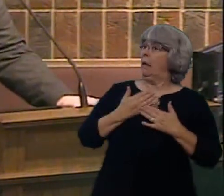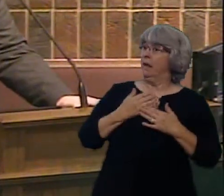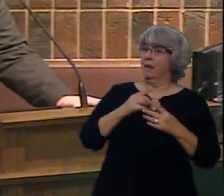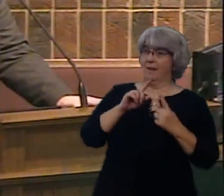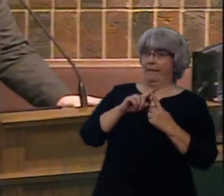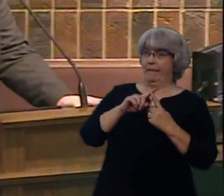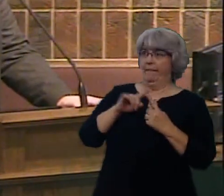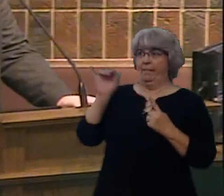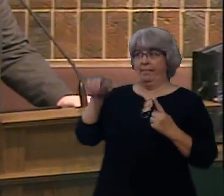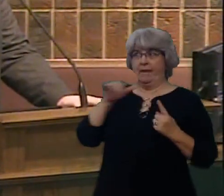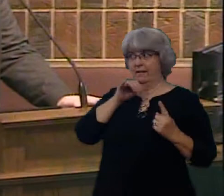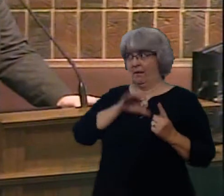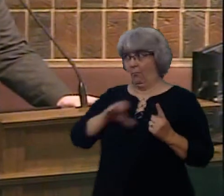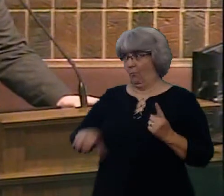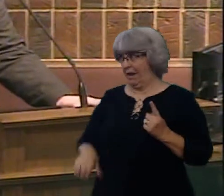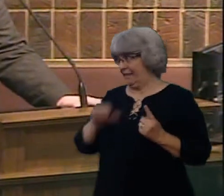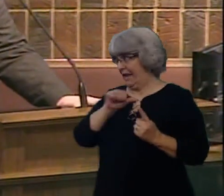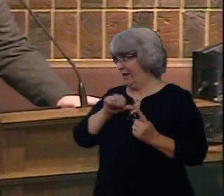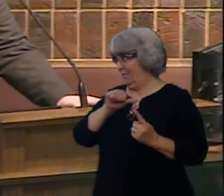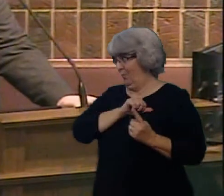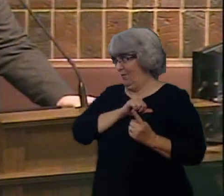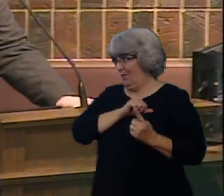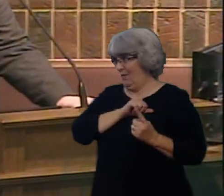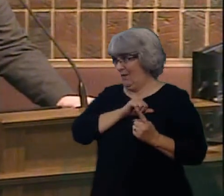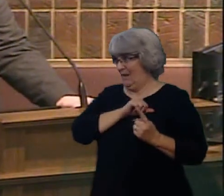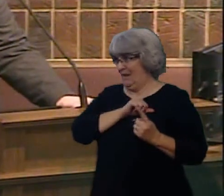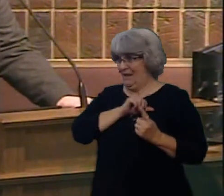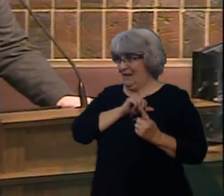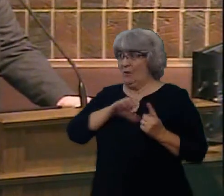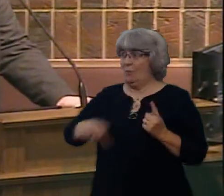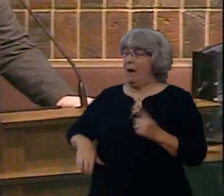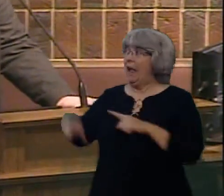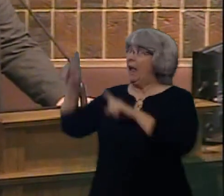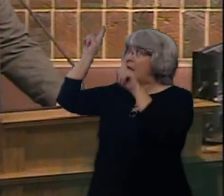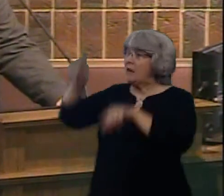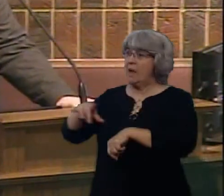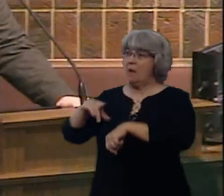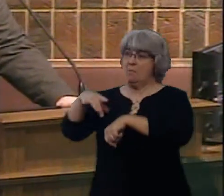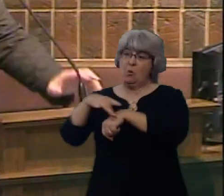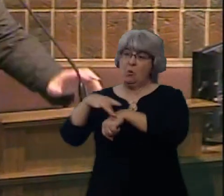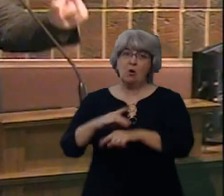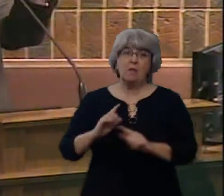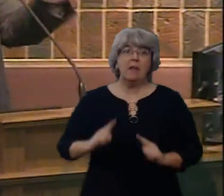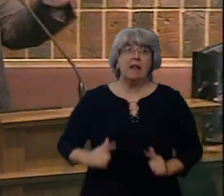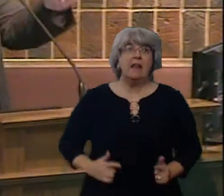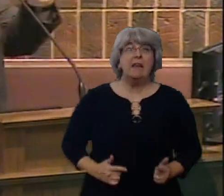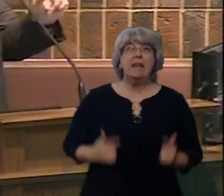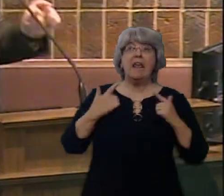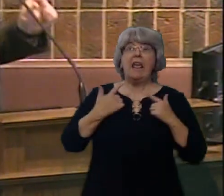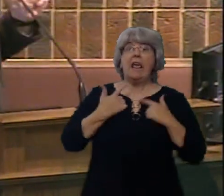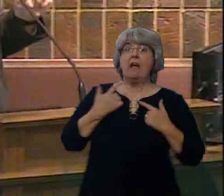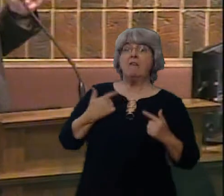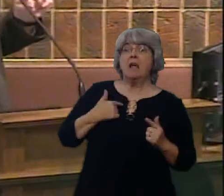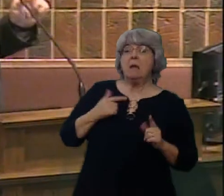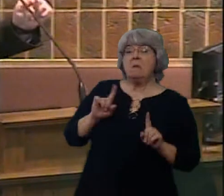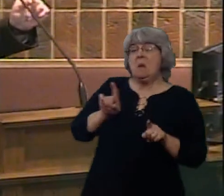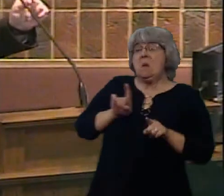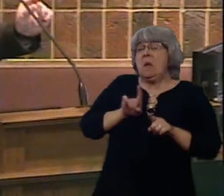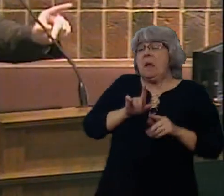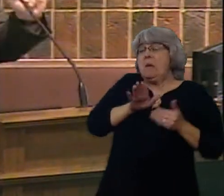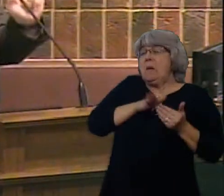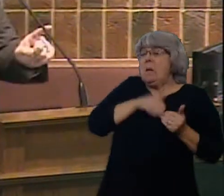was it? Christ did not come to the earth and try to live a life that was as close to sin as he